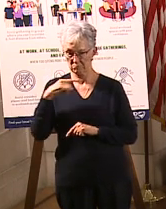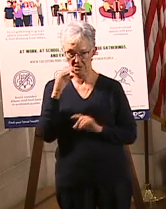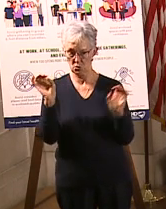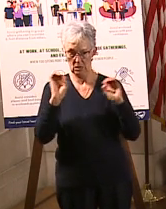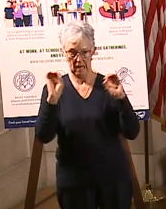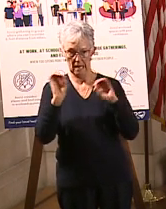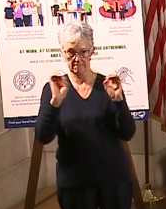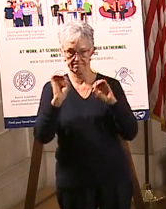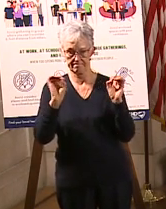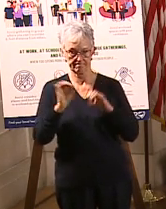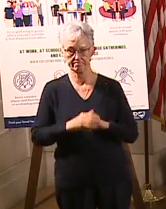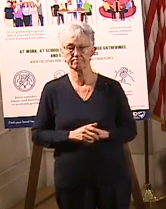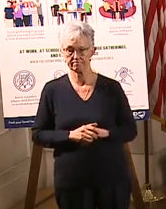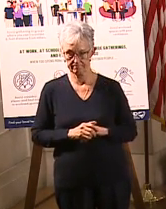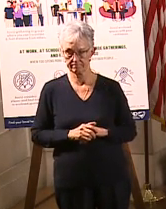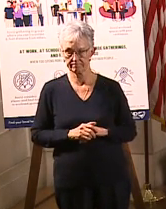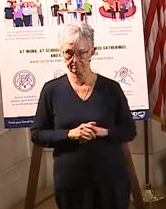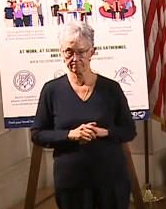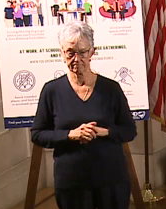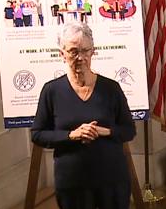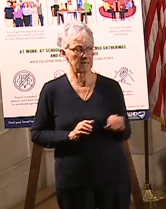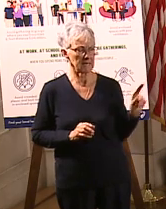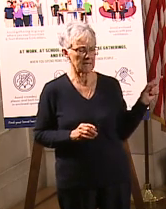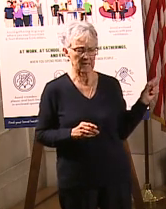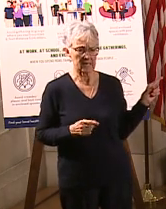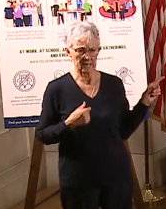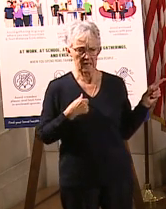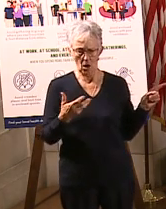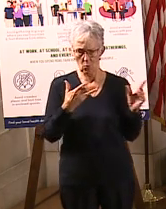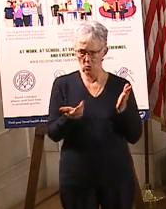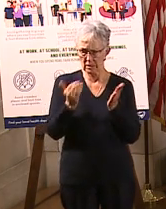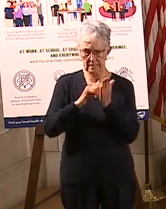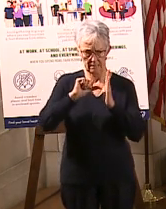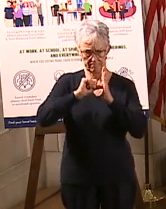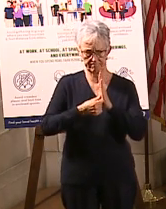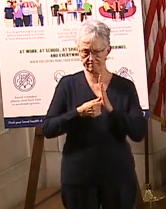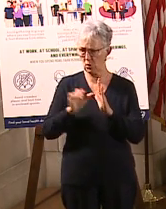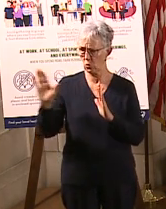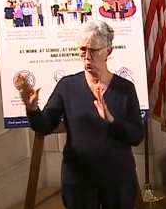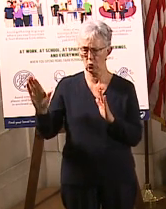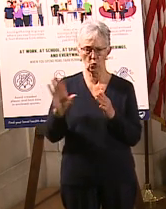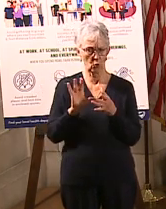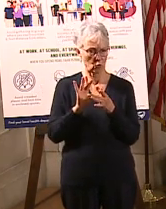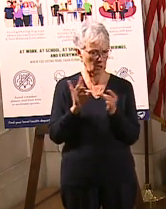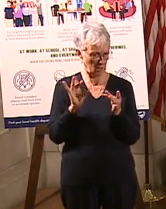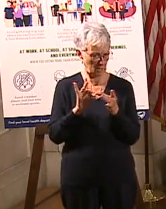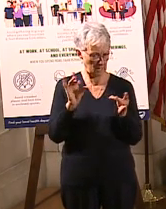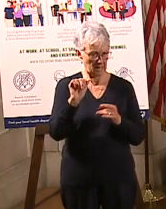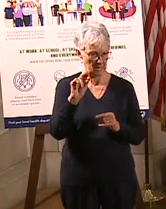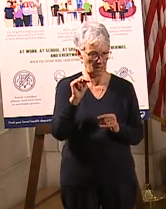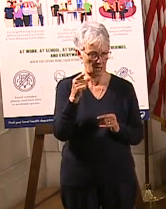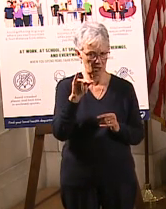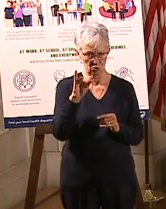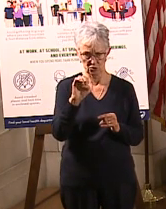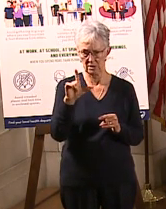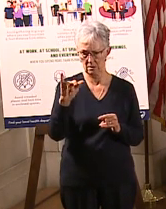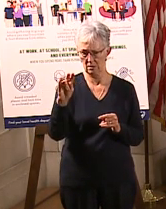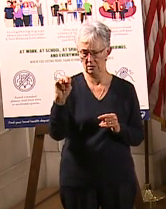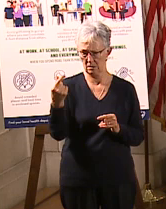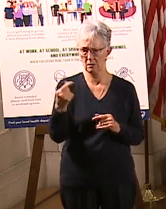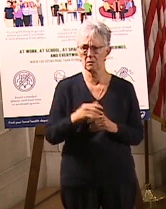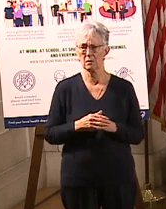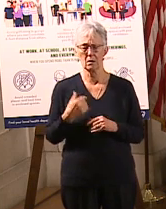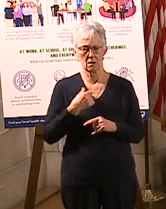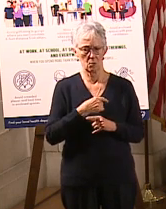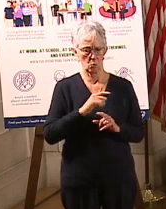no, we haven't had any that way. And again, I just want to highlight what Angie mentioned in her remarks. You know, we are giving public